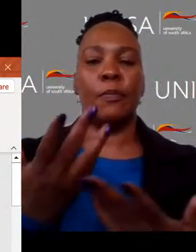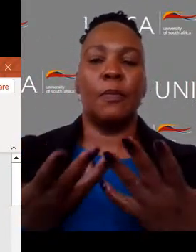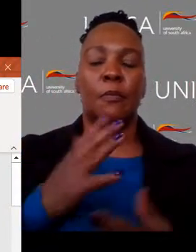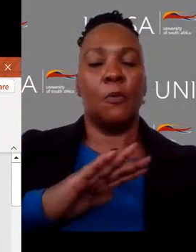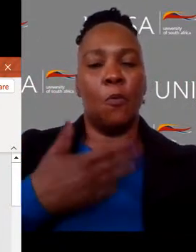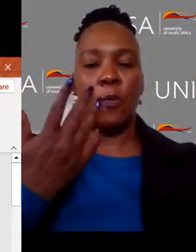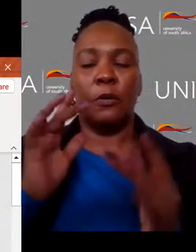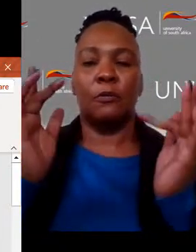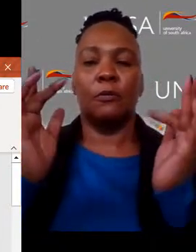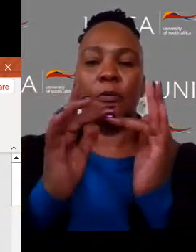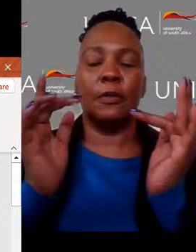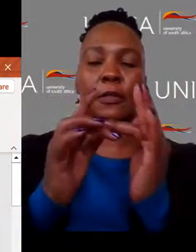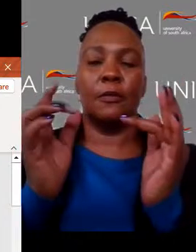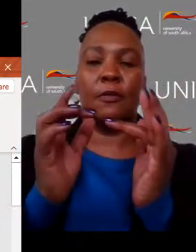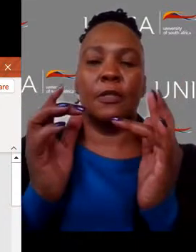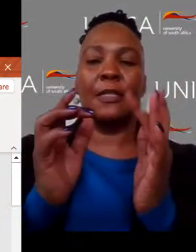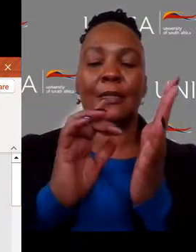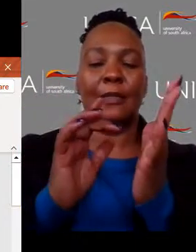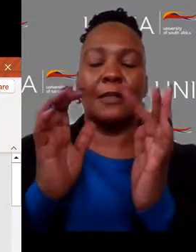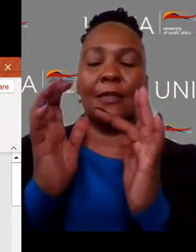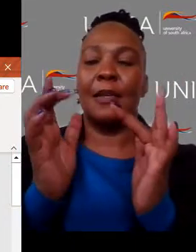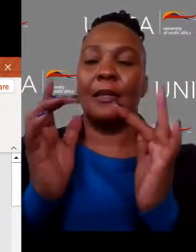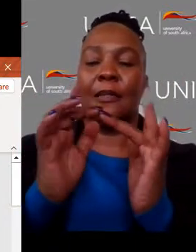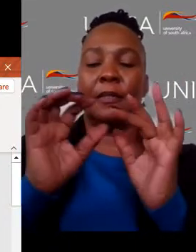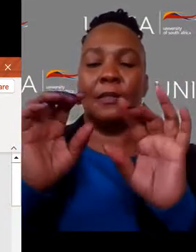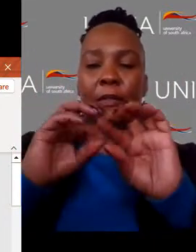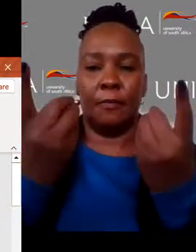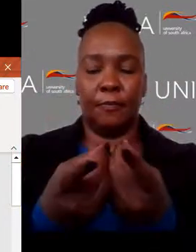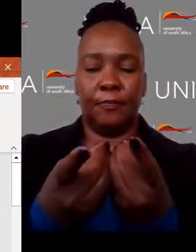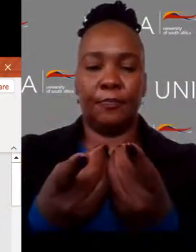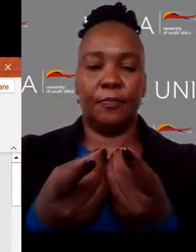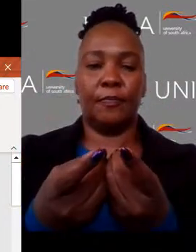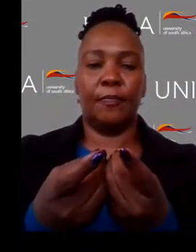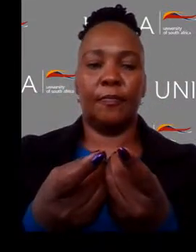contact the Contact Center.